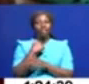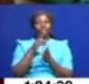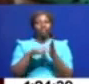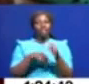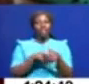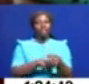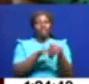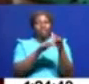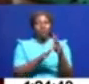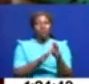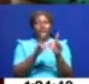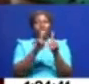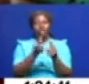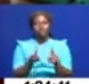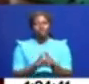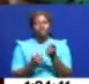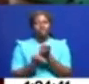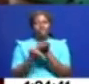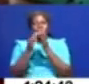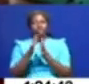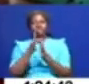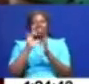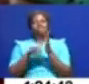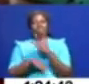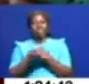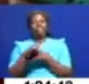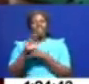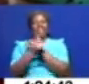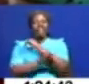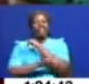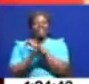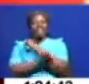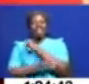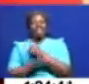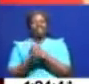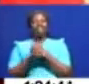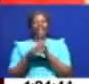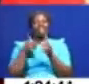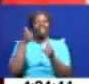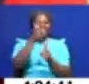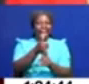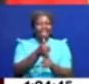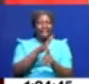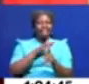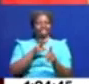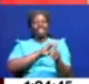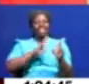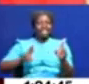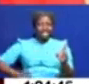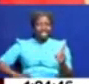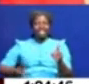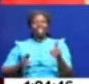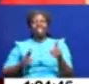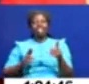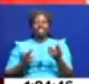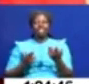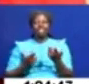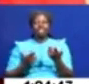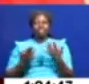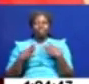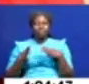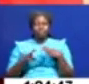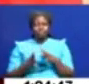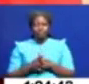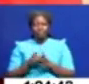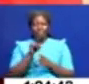as an evil propagated by the state and his jealous religious peers. It is a religious witch hunt. It is political witch